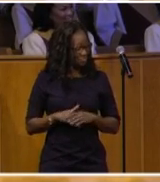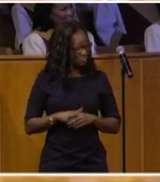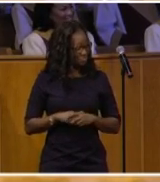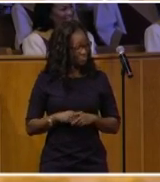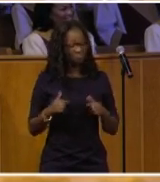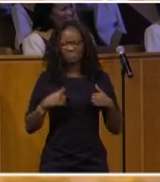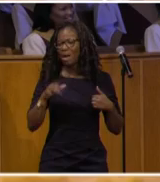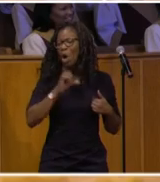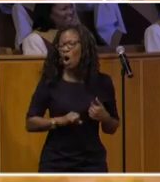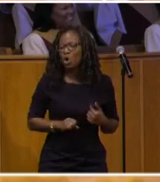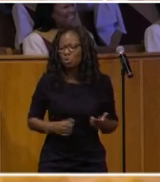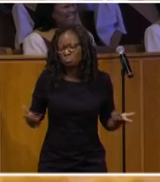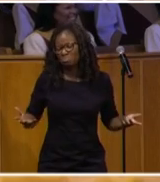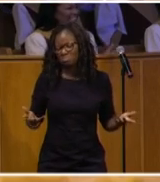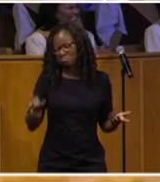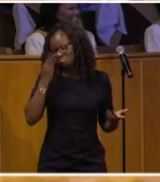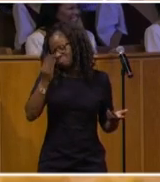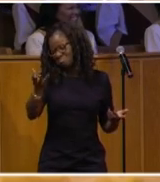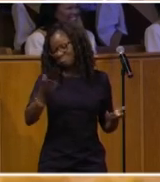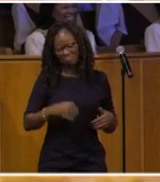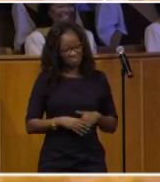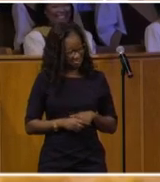I'm old.